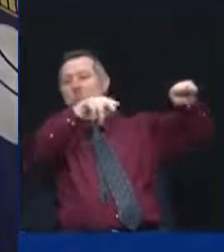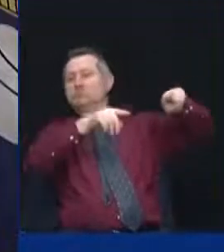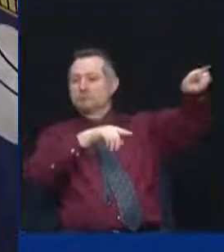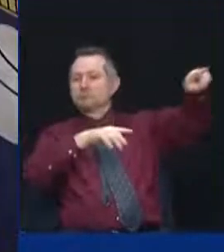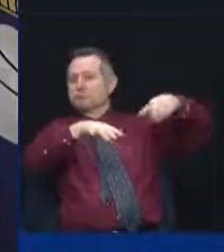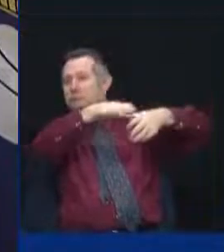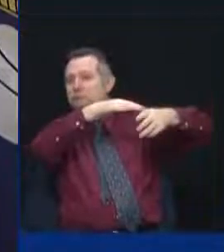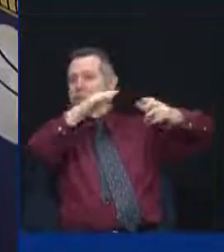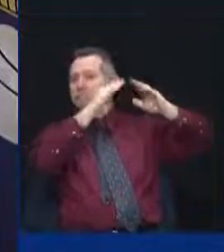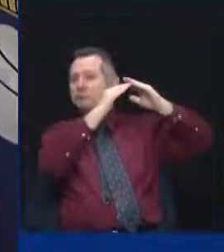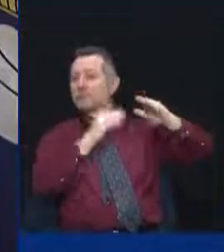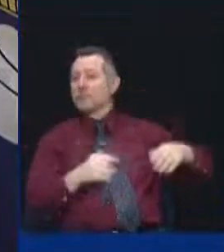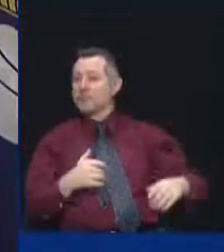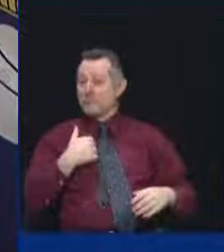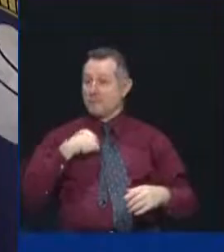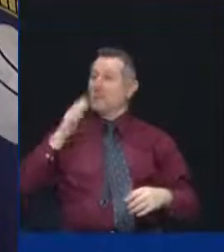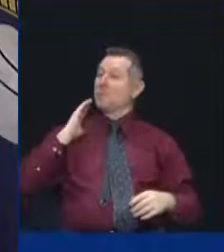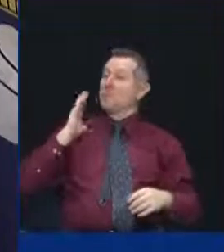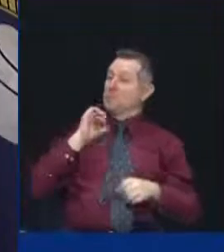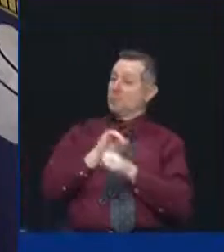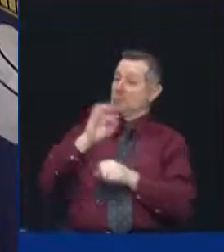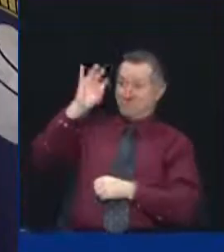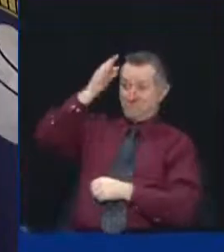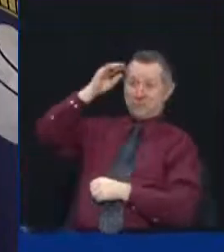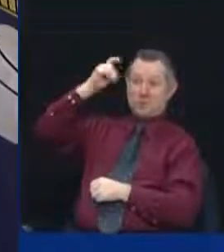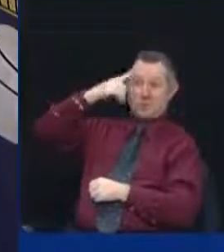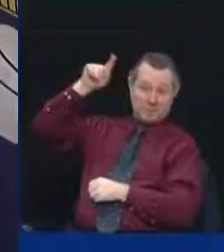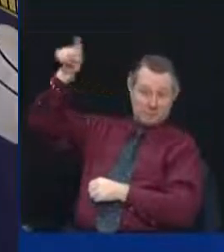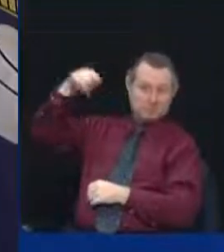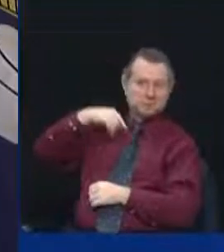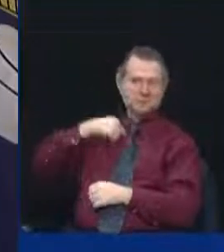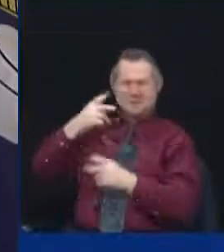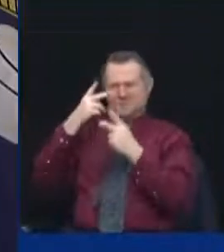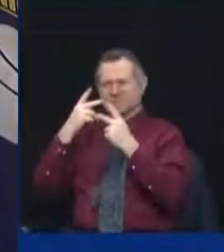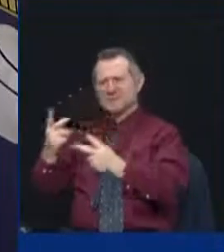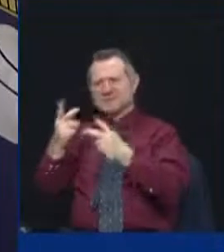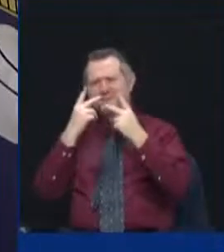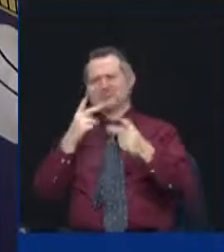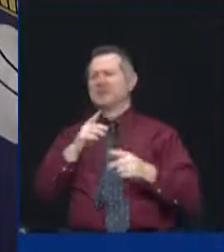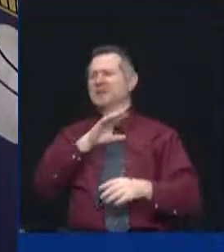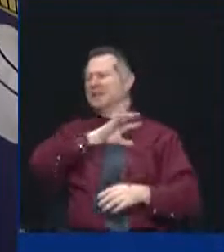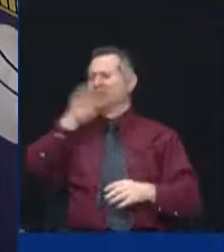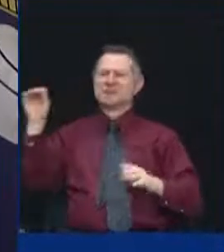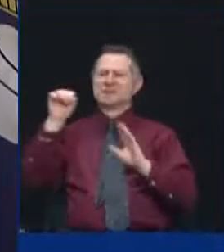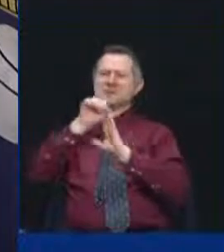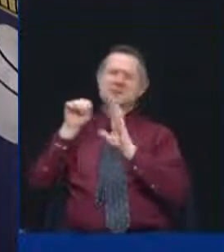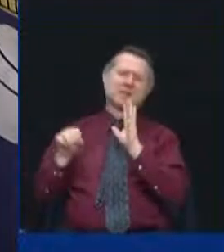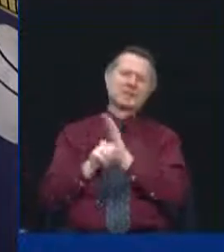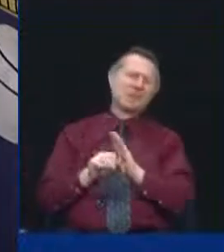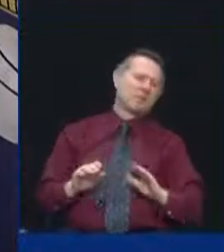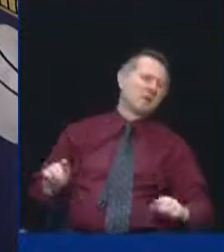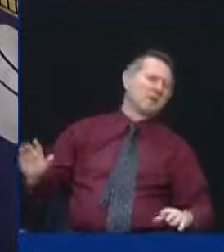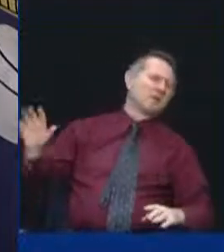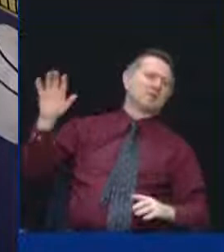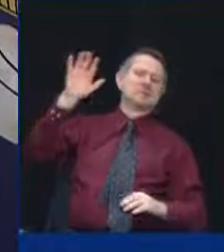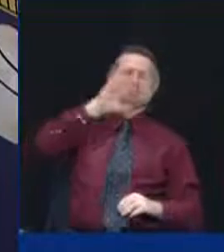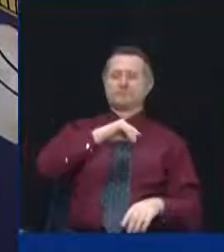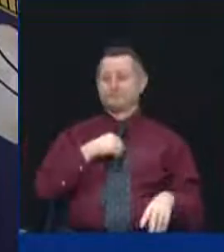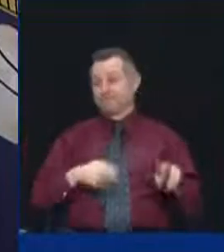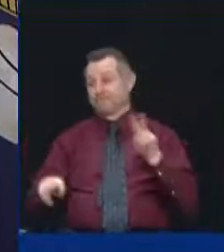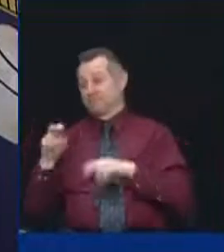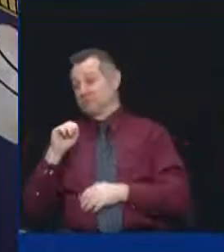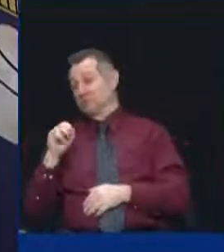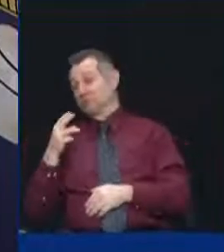I did it in the federal government. Visited every state in the United States and reviewed their shelter